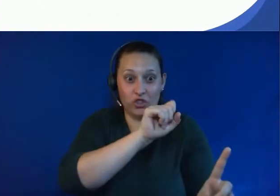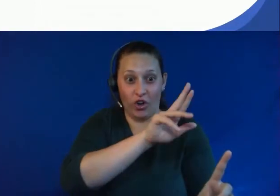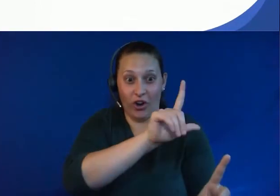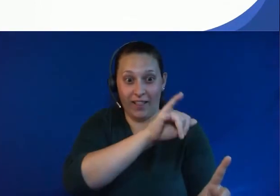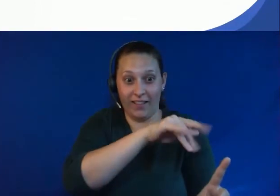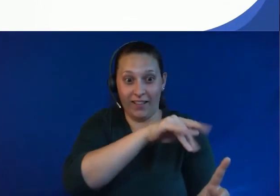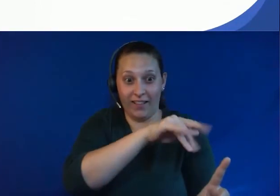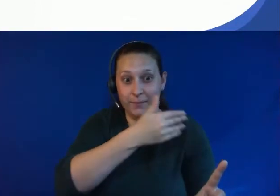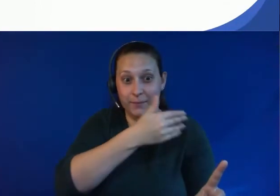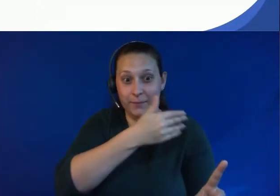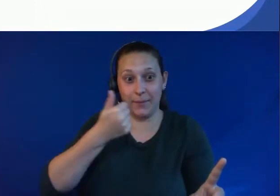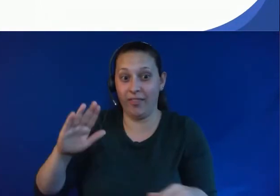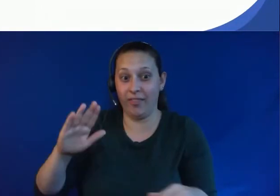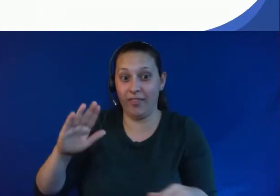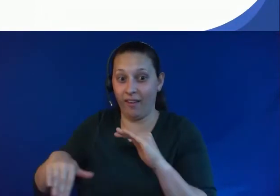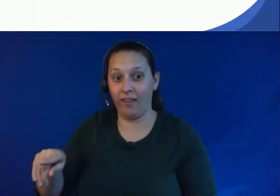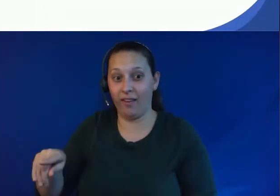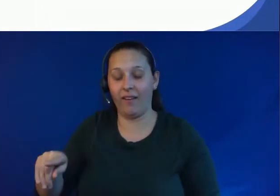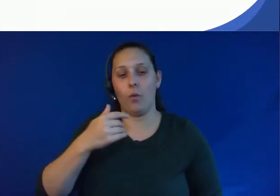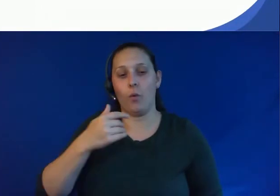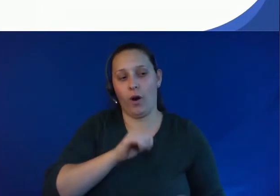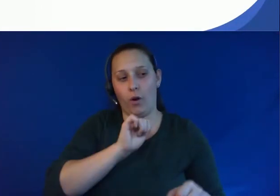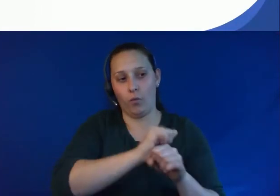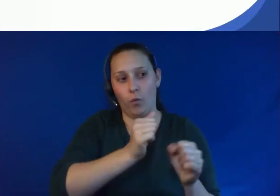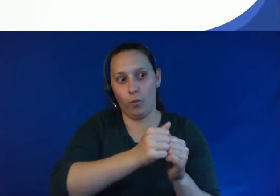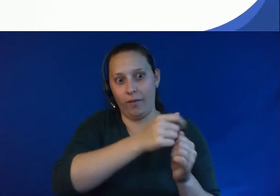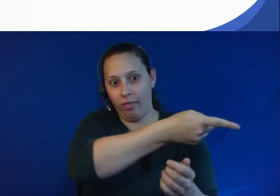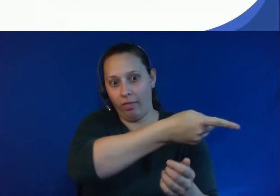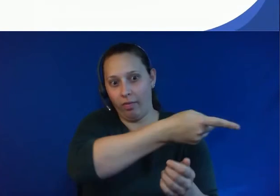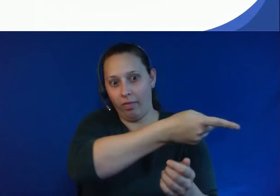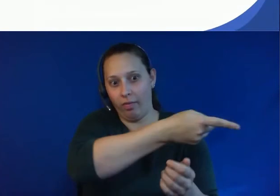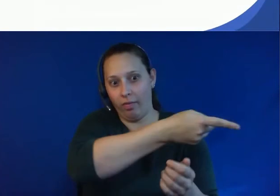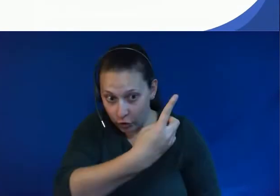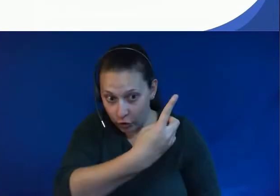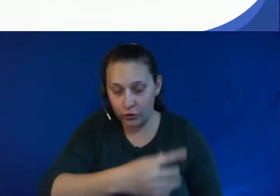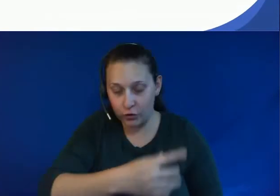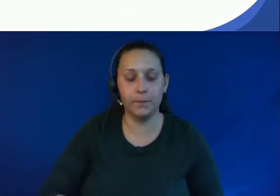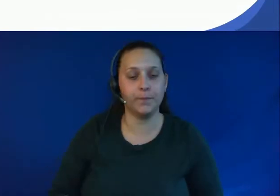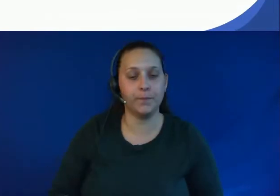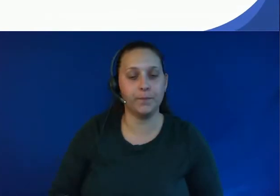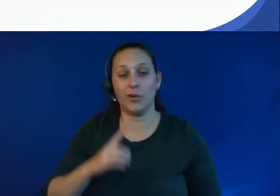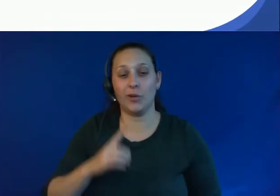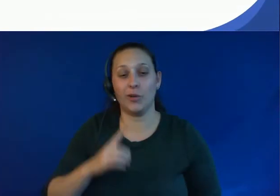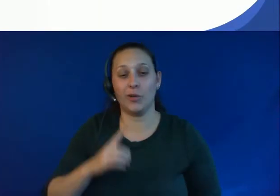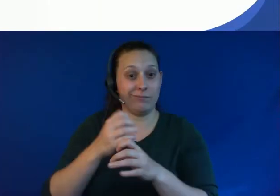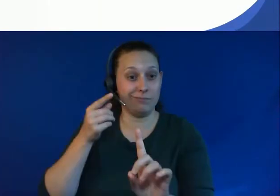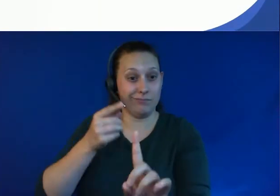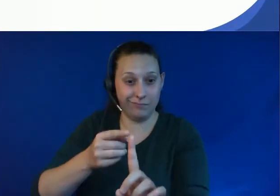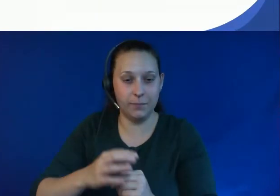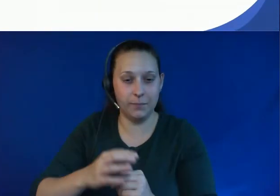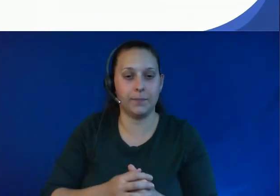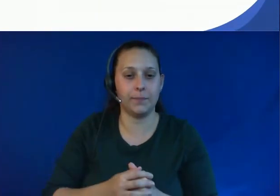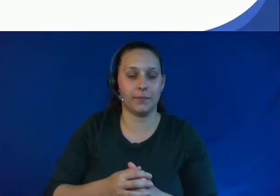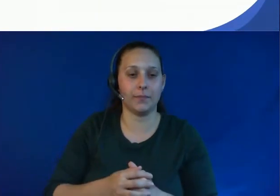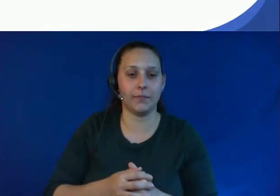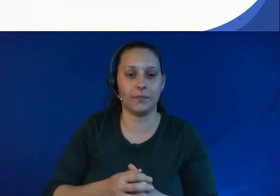set up with internet first. But yeah, for in a simple answer, that's one of the very basic conditions that need to